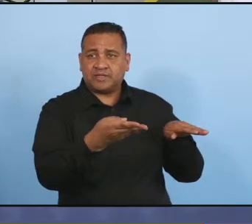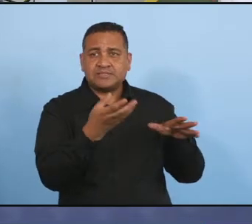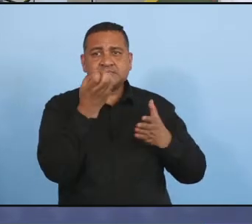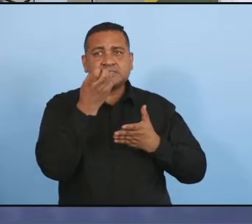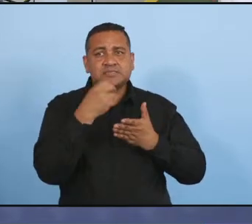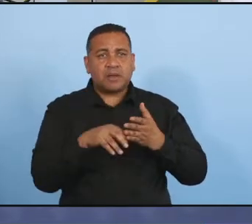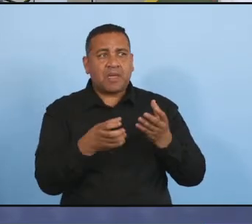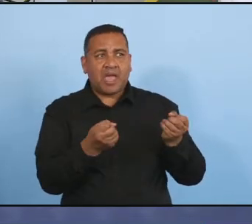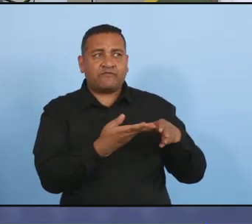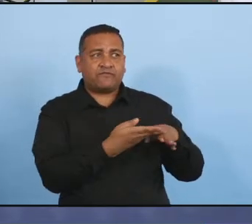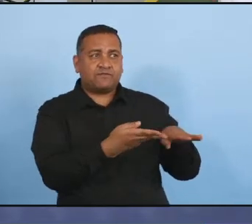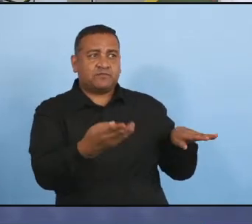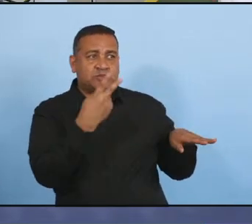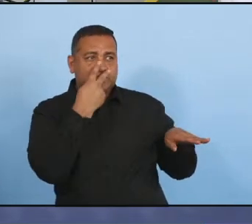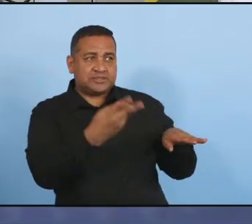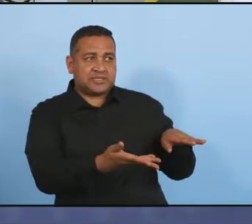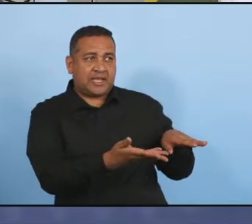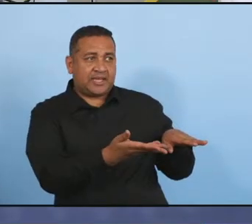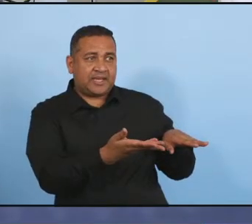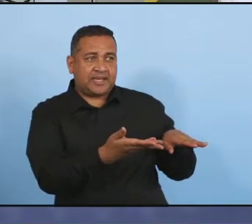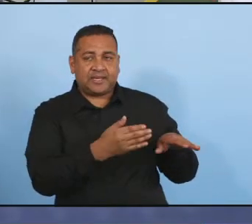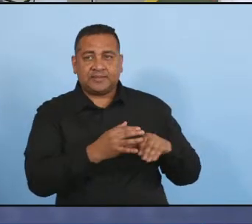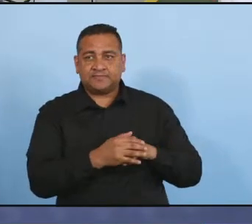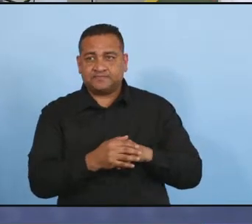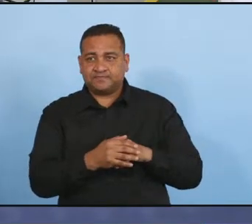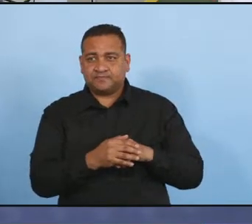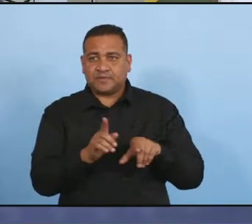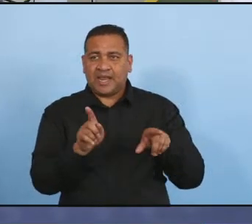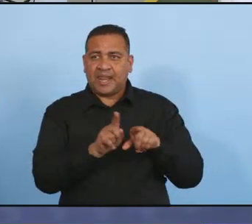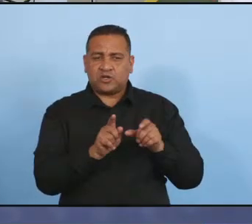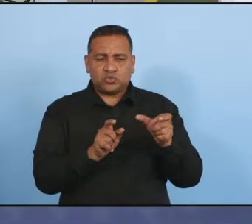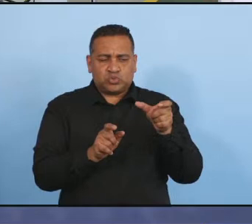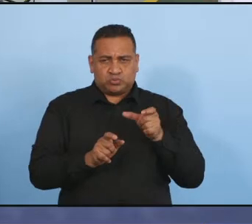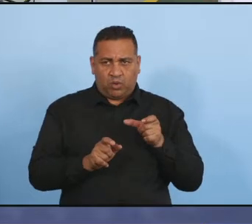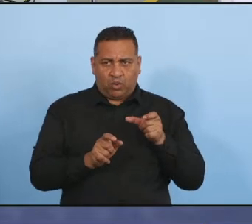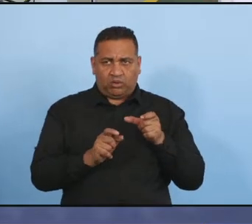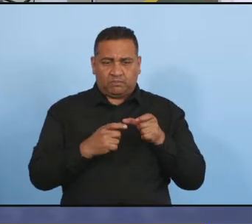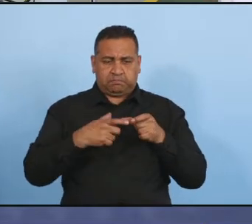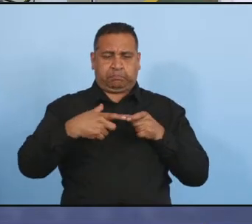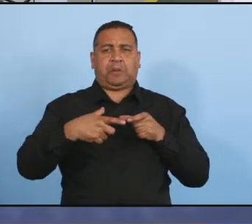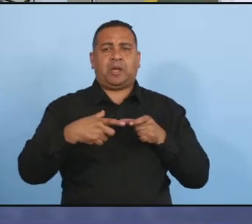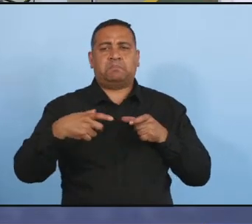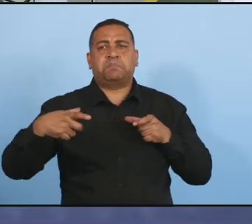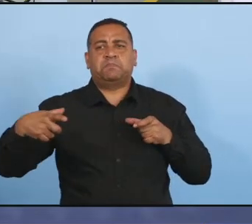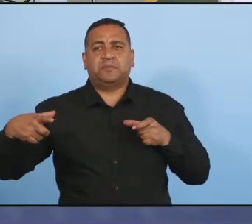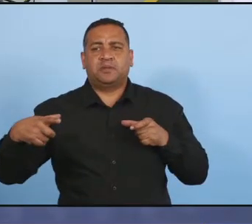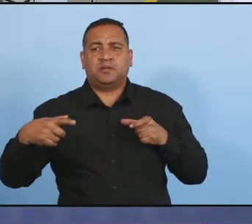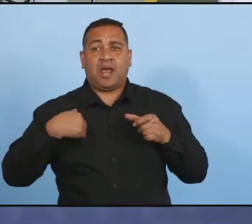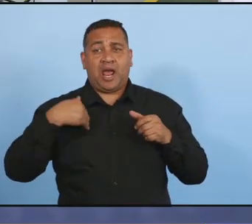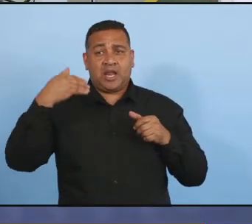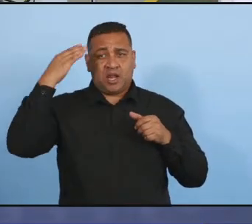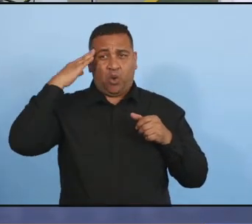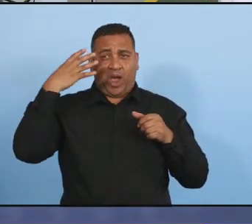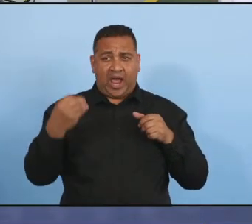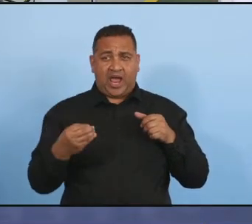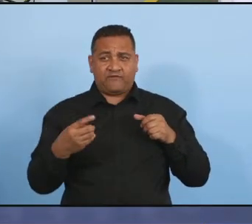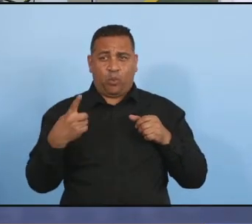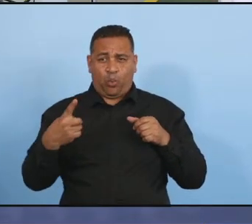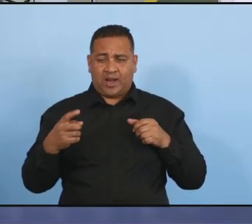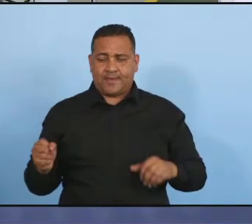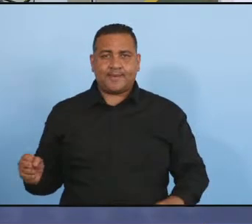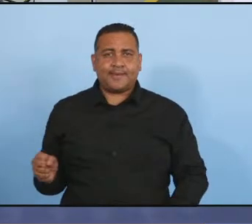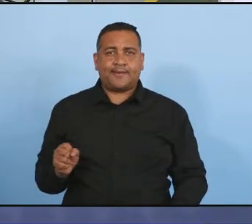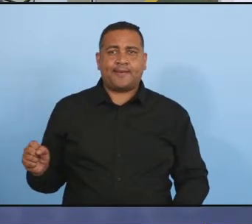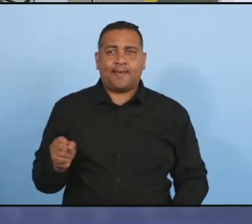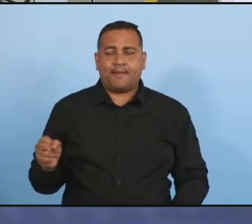these are bits that, and that was I know made. there's a gear. I saw that. Bits that